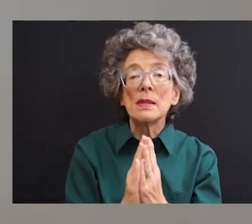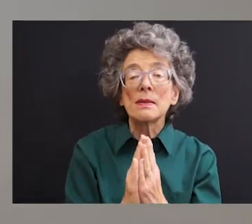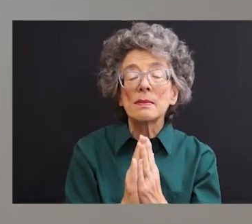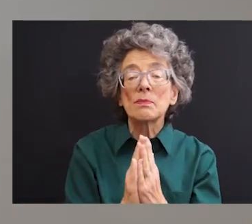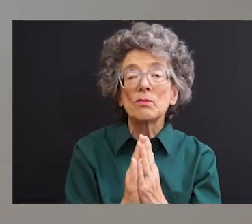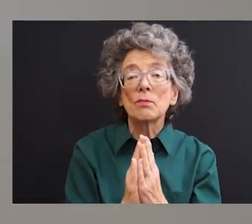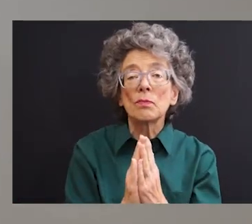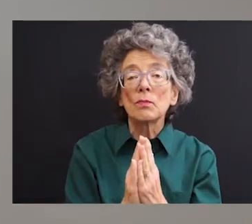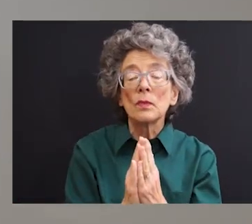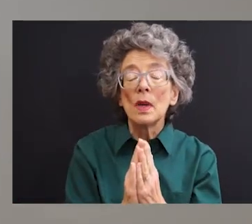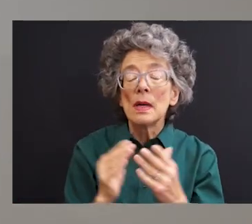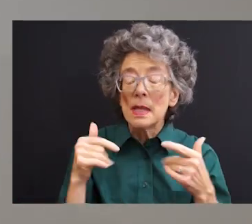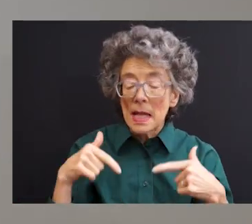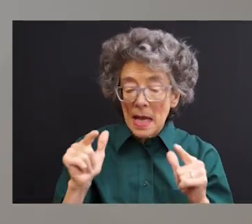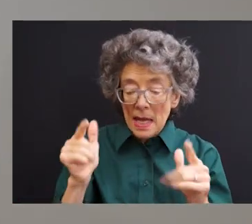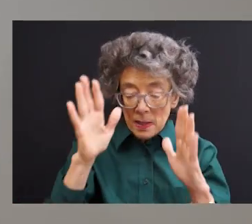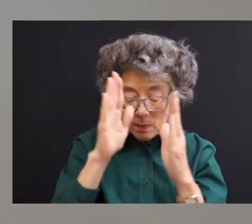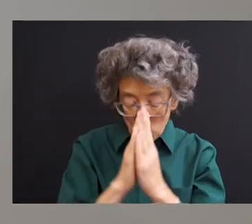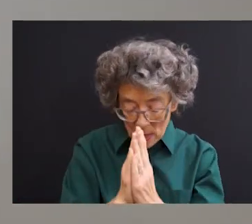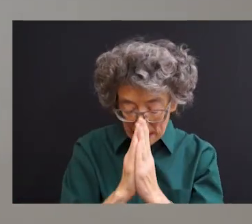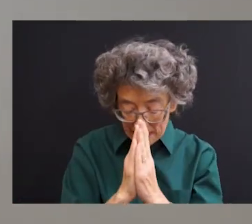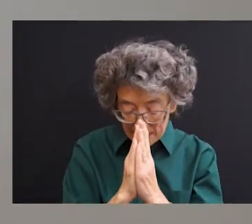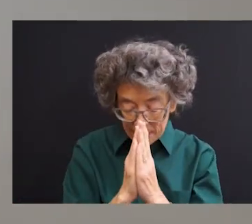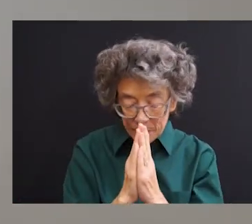Amen. And let us pray.